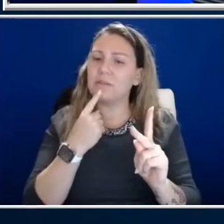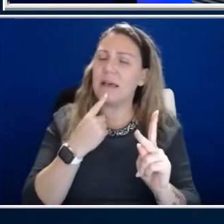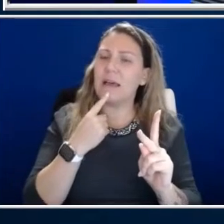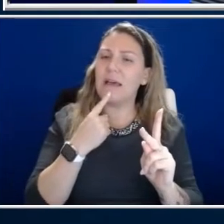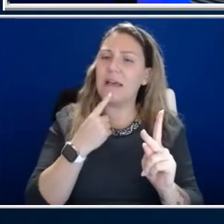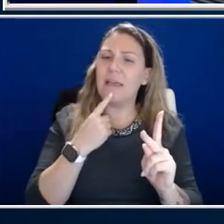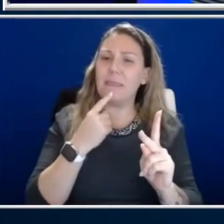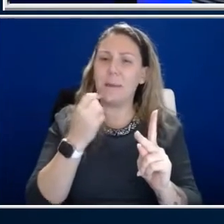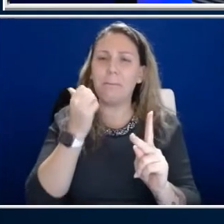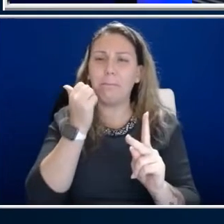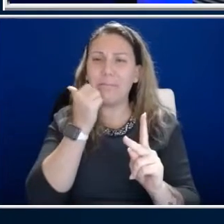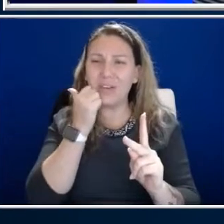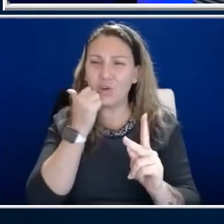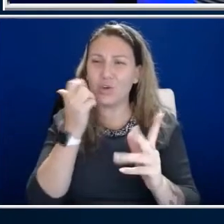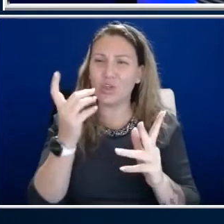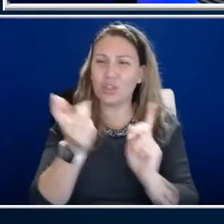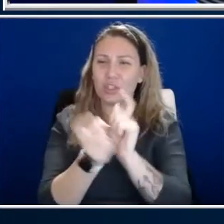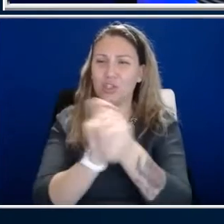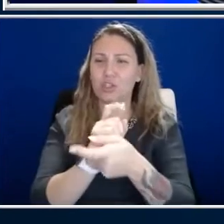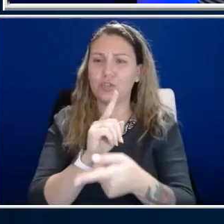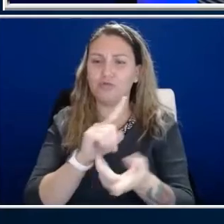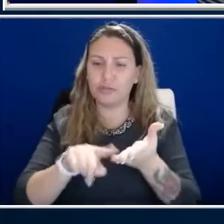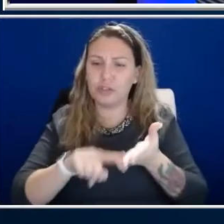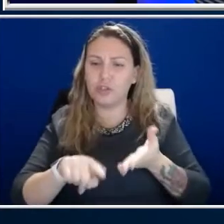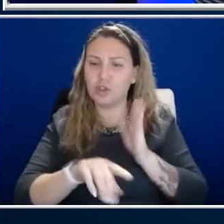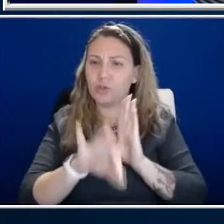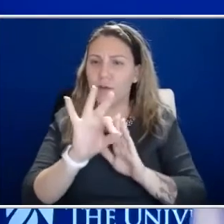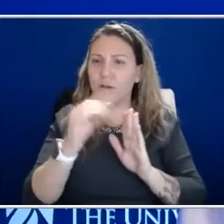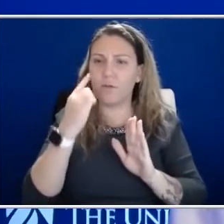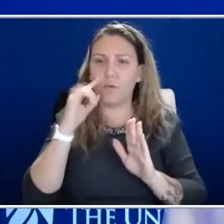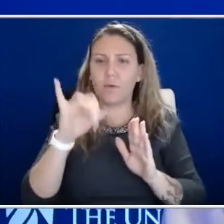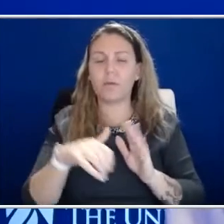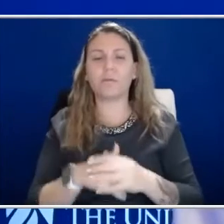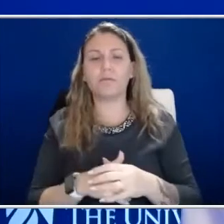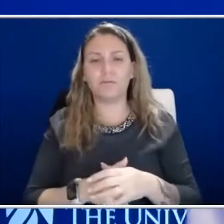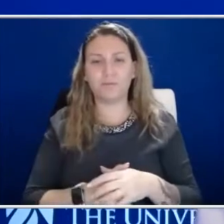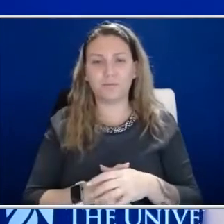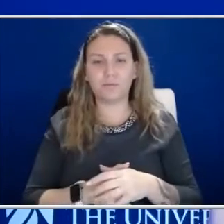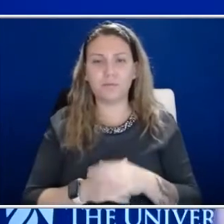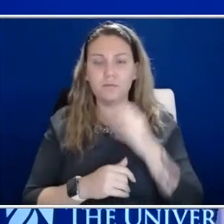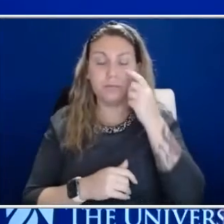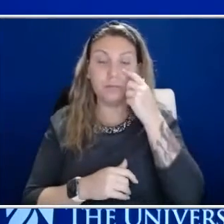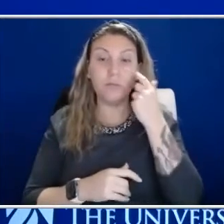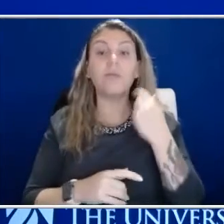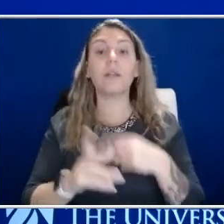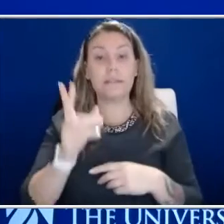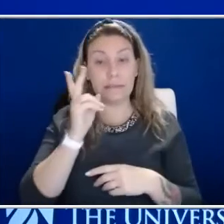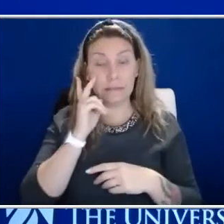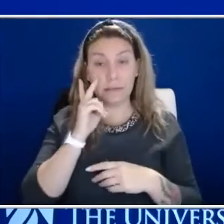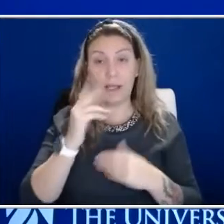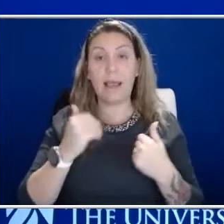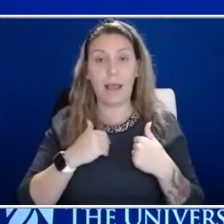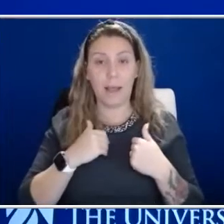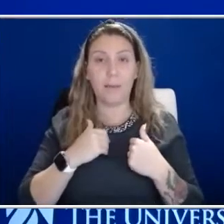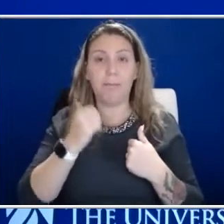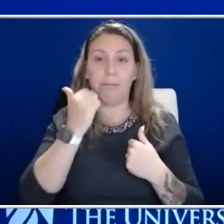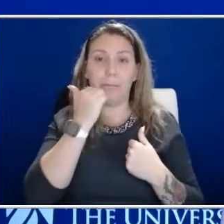latest research finding when it comes to that? You know, it certainly did see that there were menstrual changes